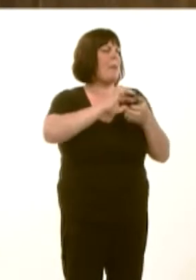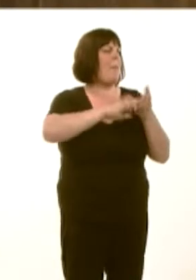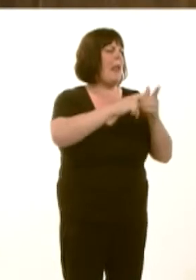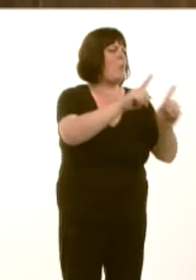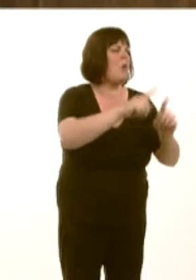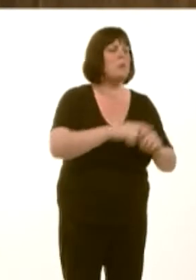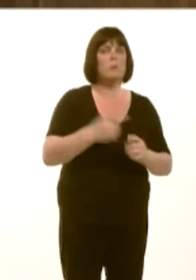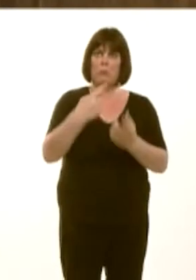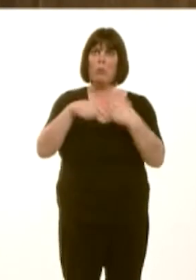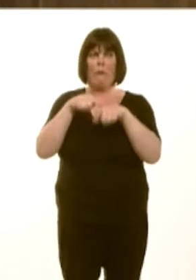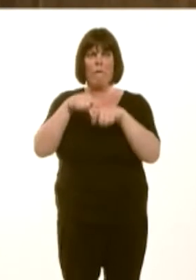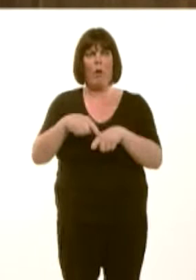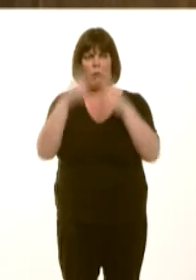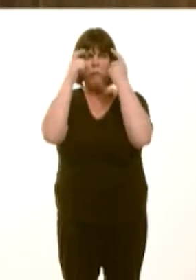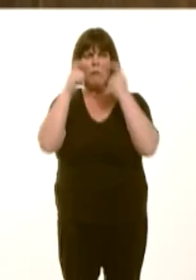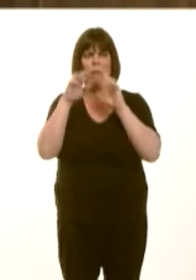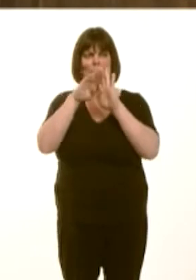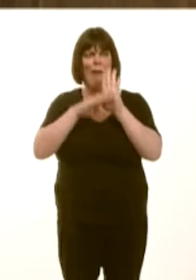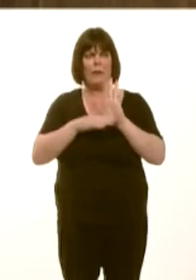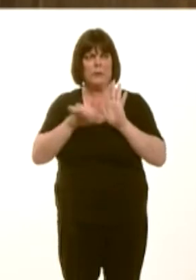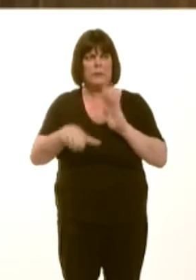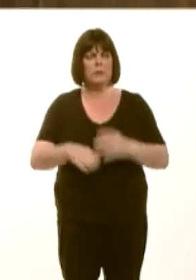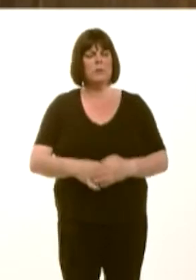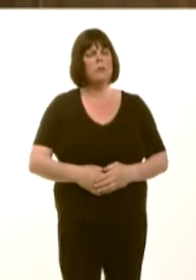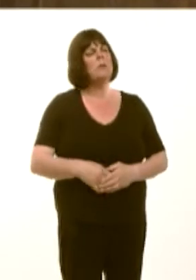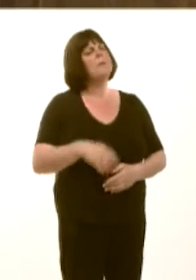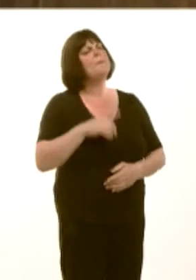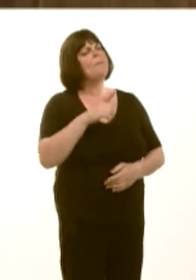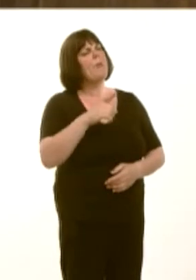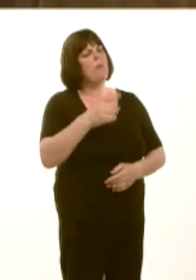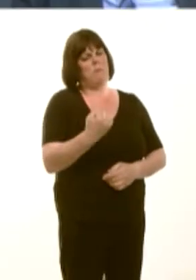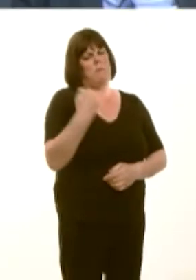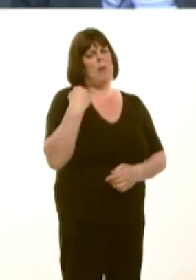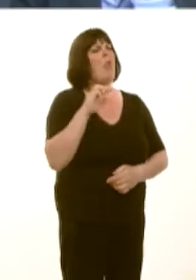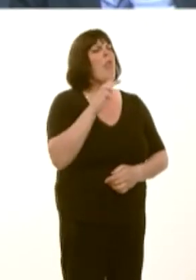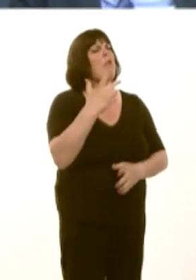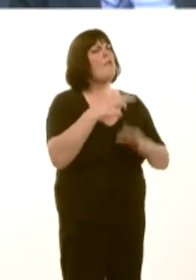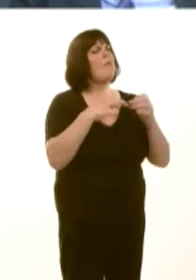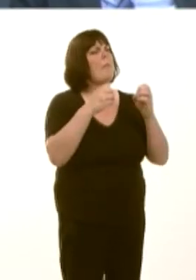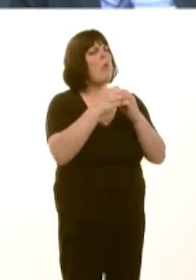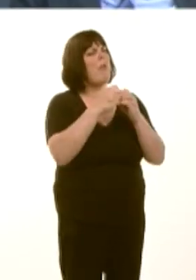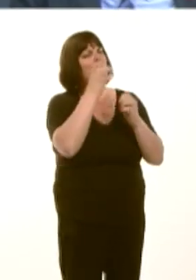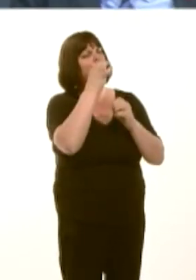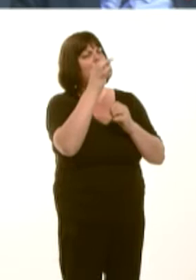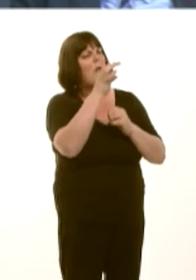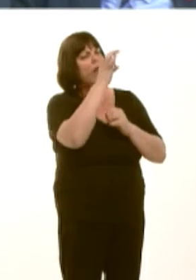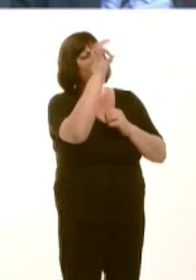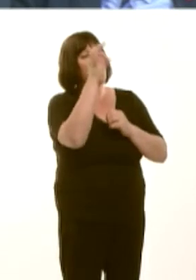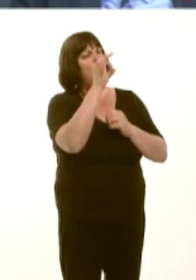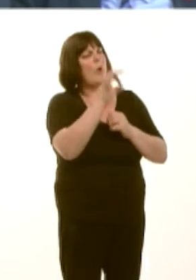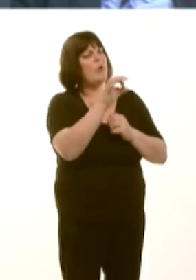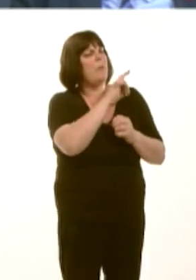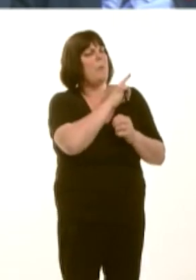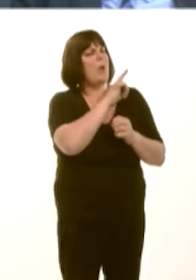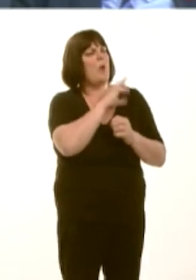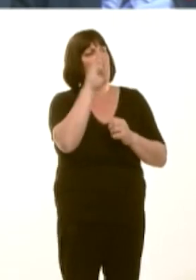Act. Thank you. Well, when I questioned you on the 3rd of February, after the Welsh Government had, for a second time,